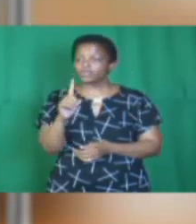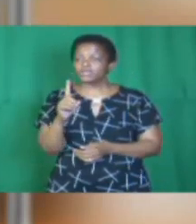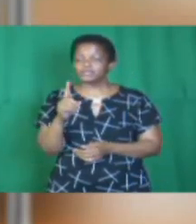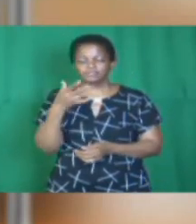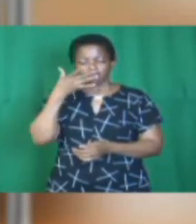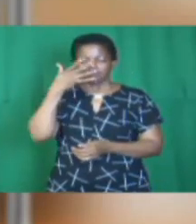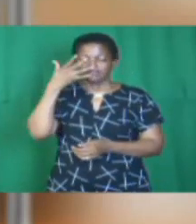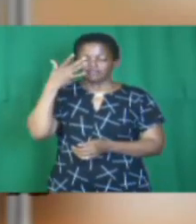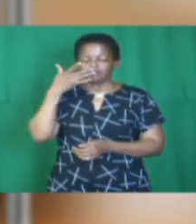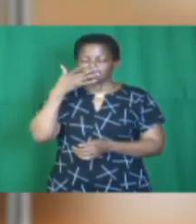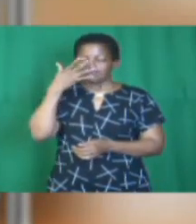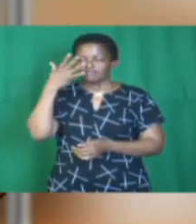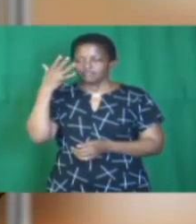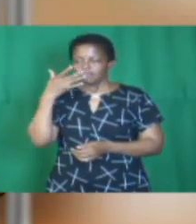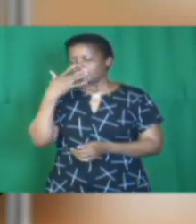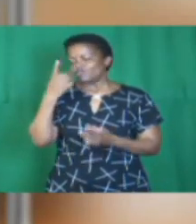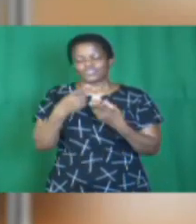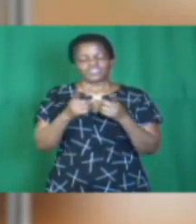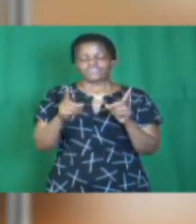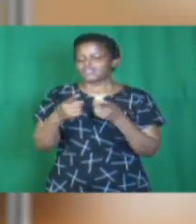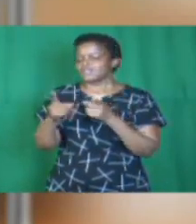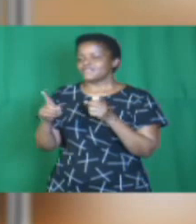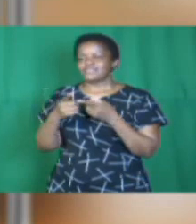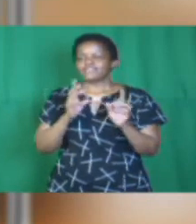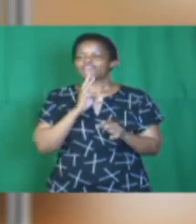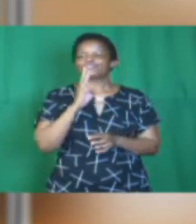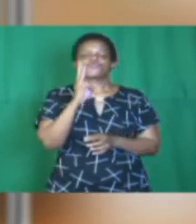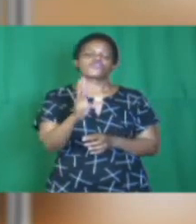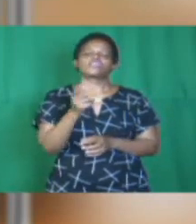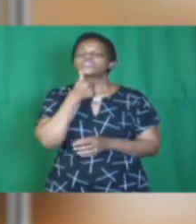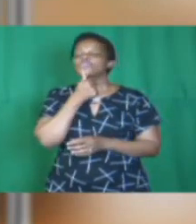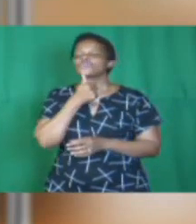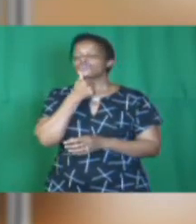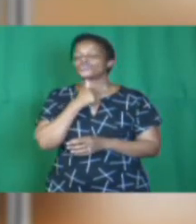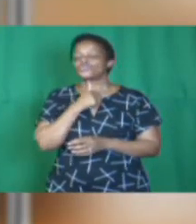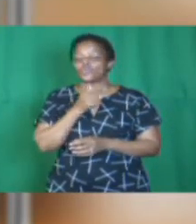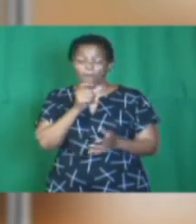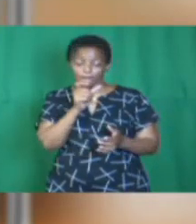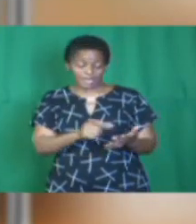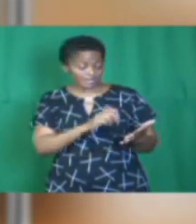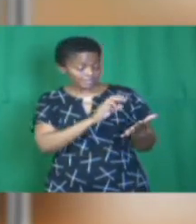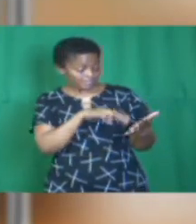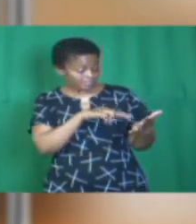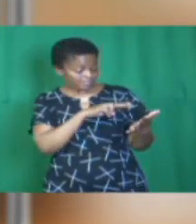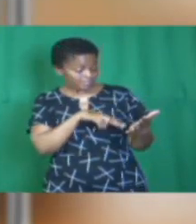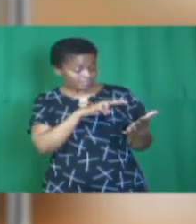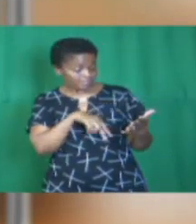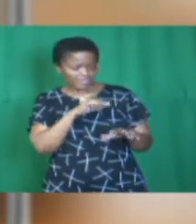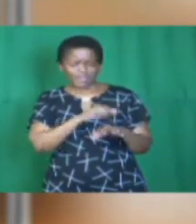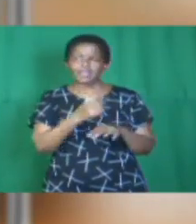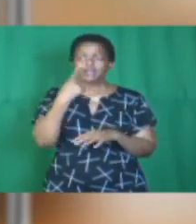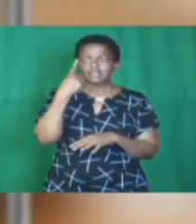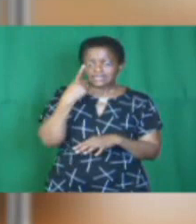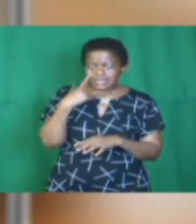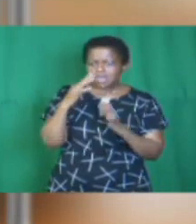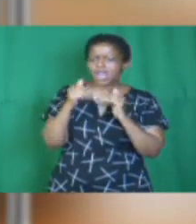smell, and so on and so forth. It is market day. You can just picture the hustle and bustle that is here. It